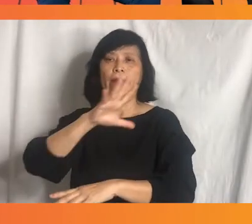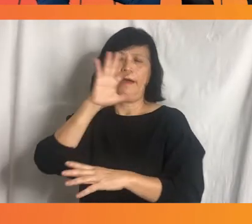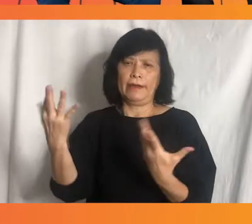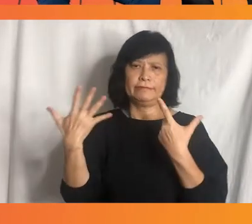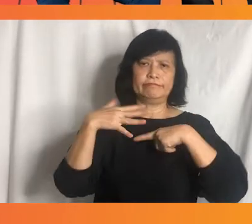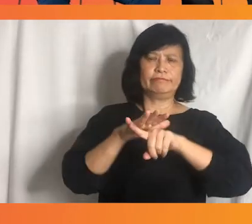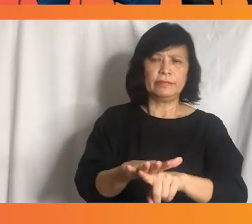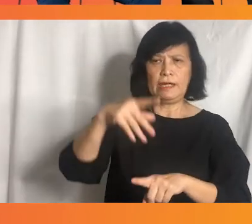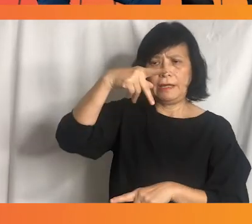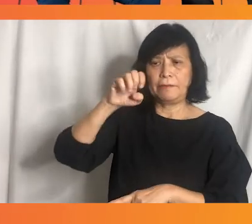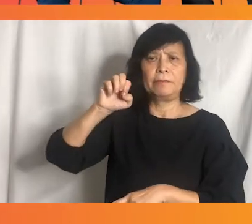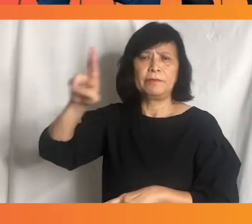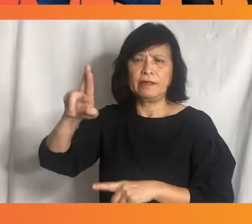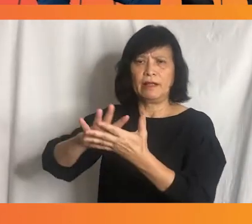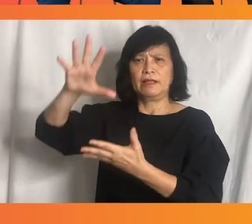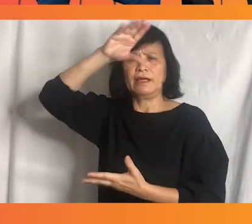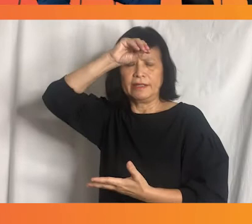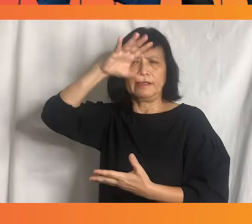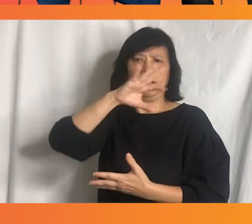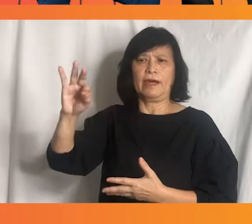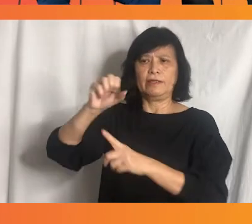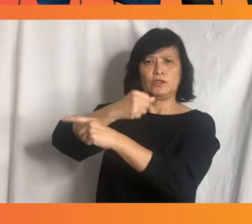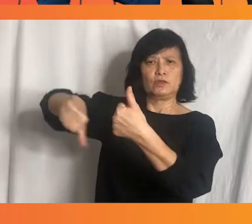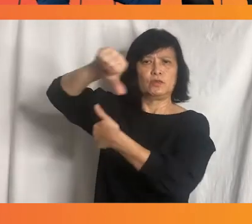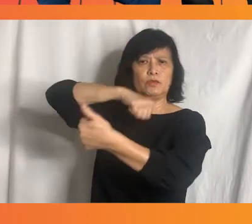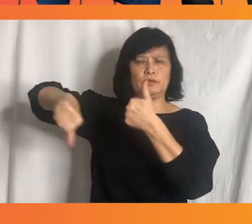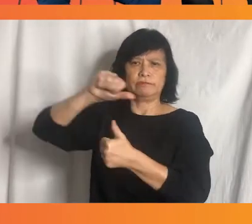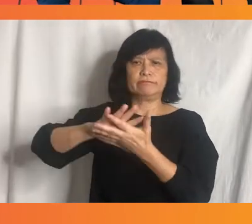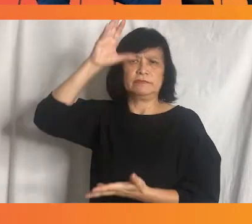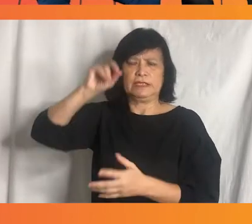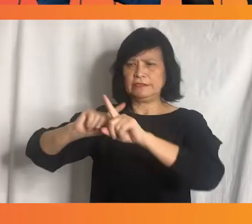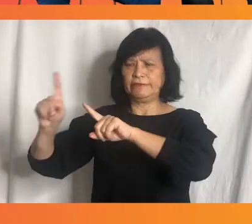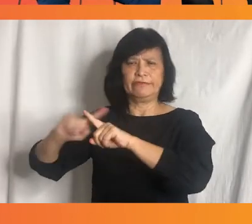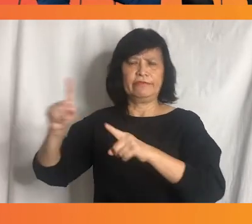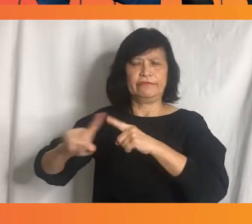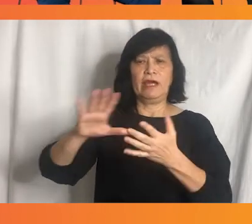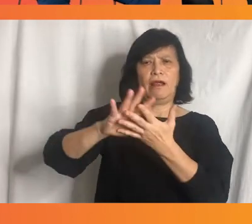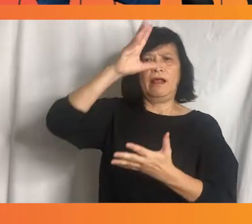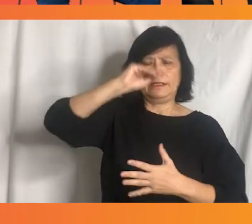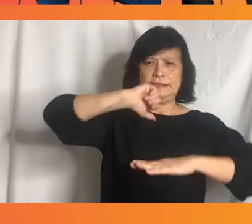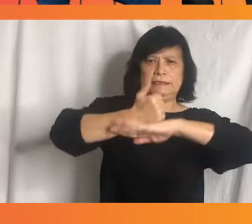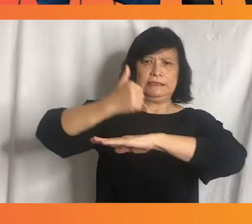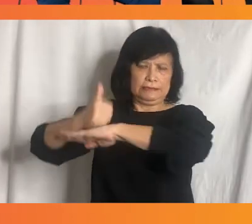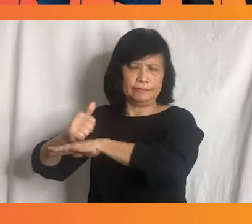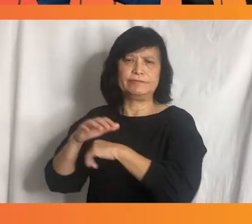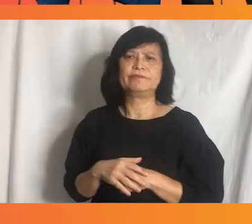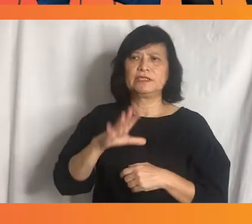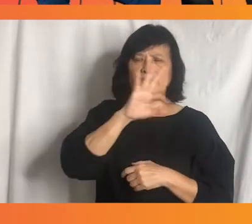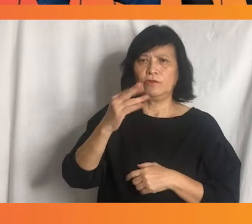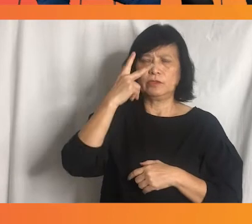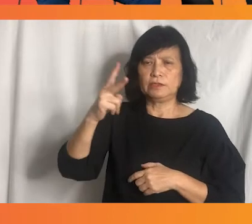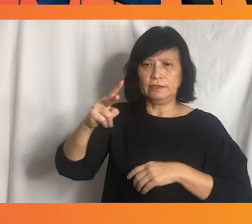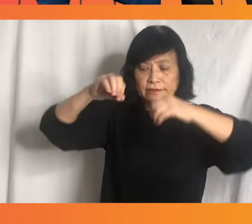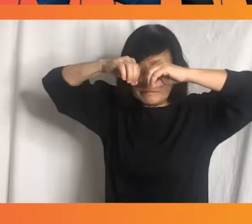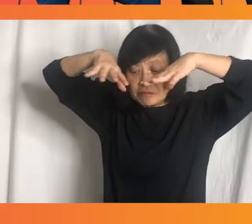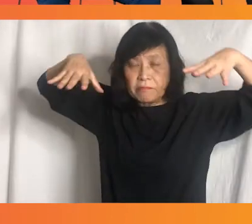integrating peer learning and social learning self-efficacy groups into our different service settings. Now, if we were to go one up into the macro level